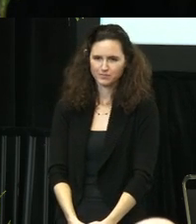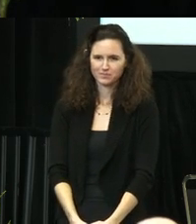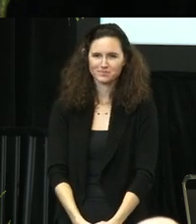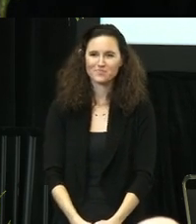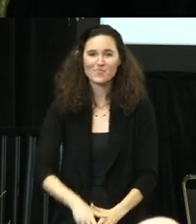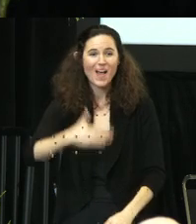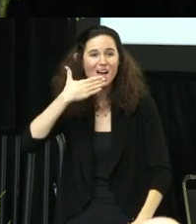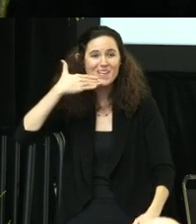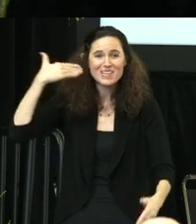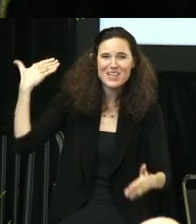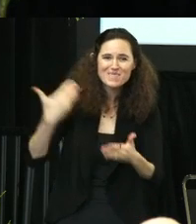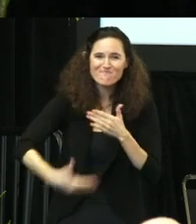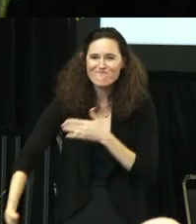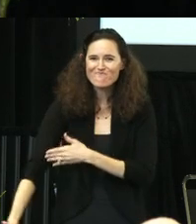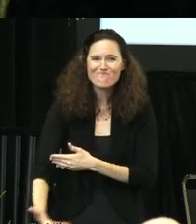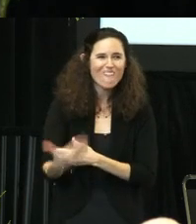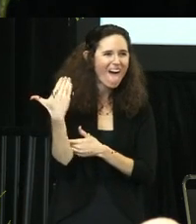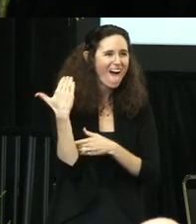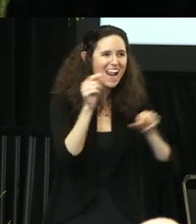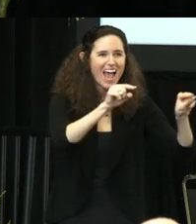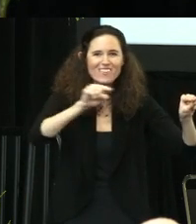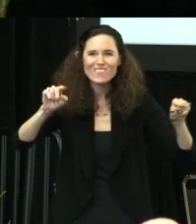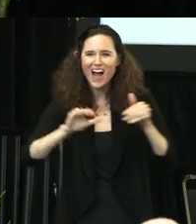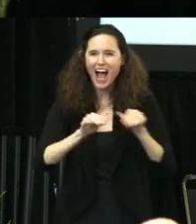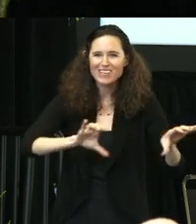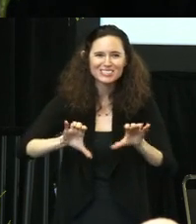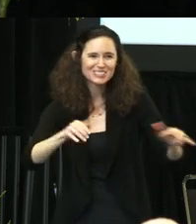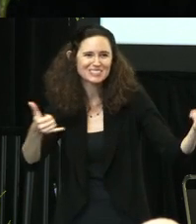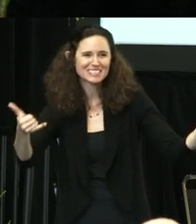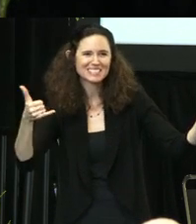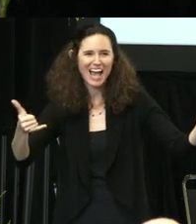Good morning, everyone. Do you have the clicker? How are we doing today?